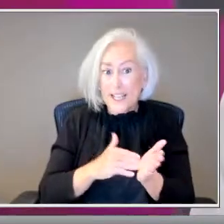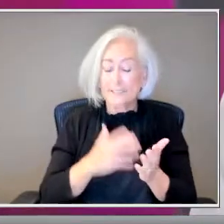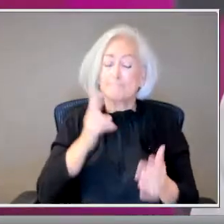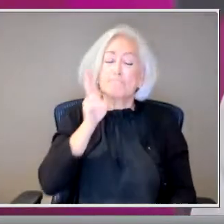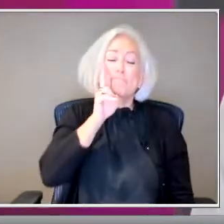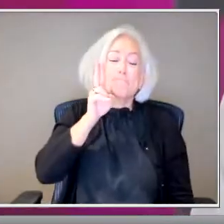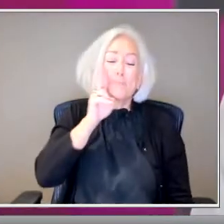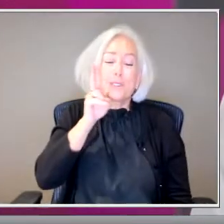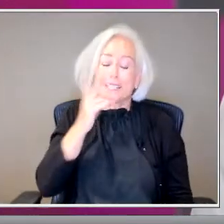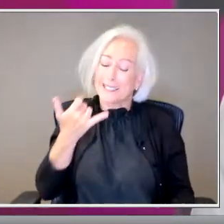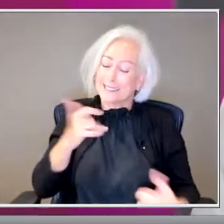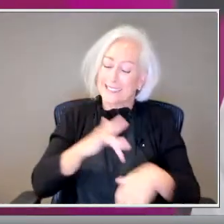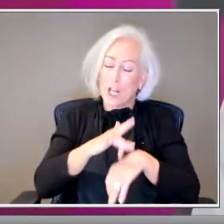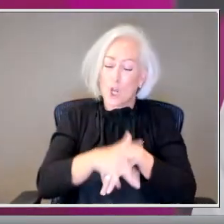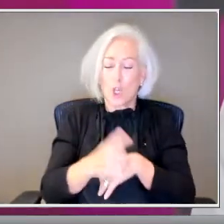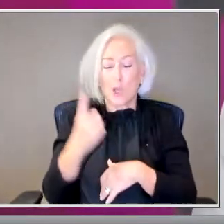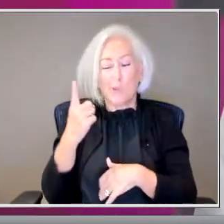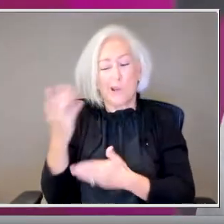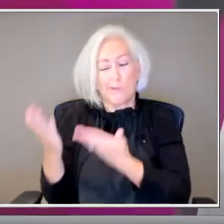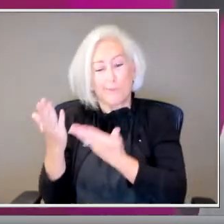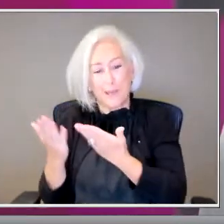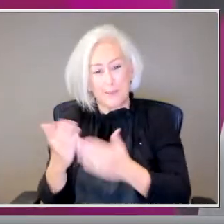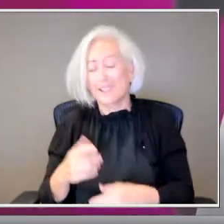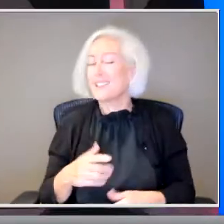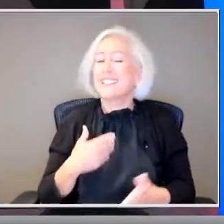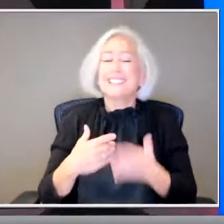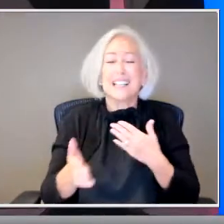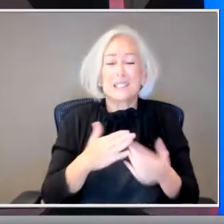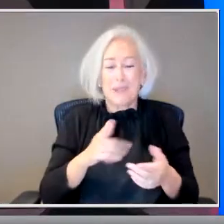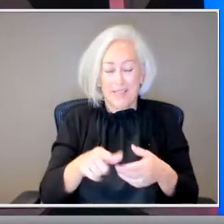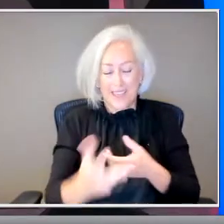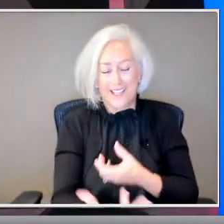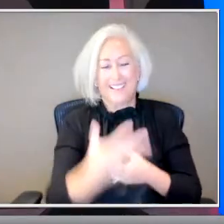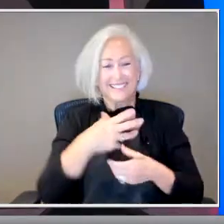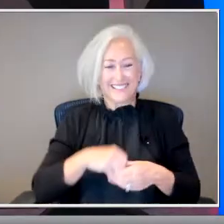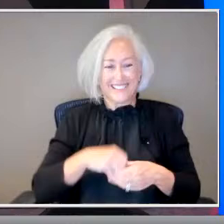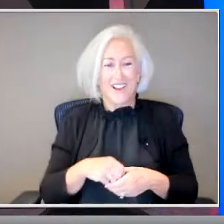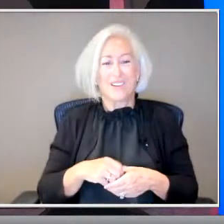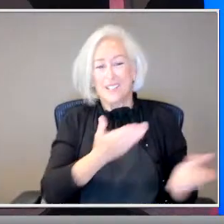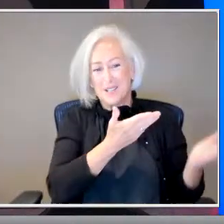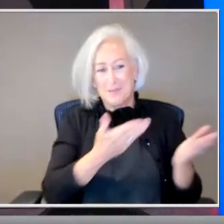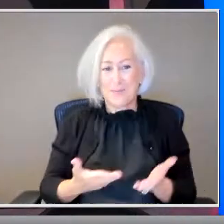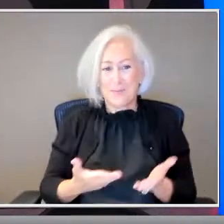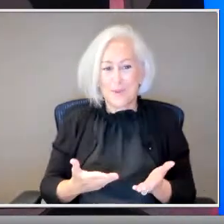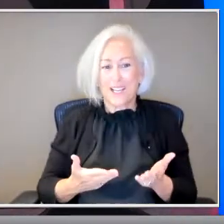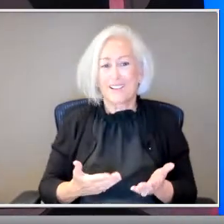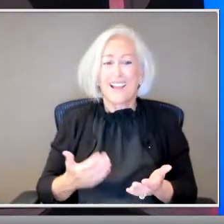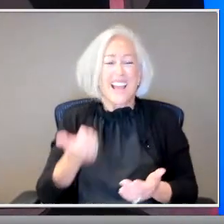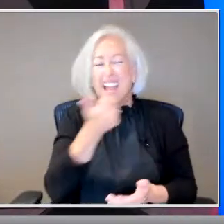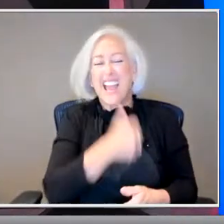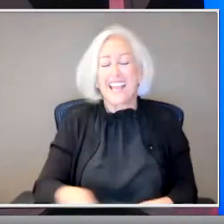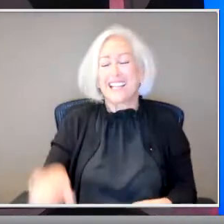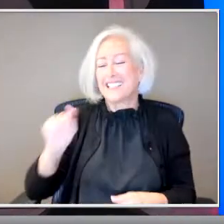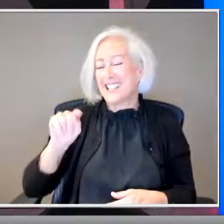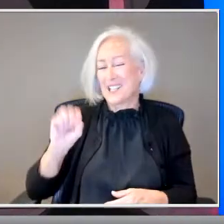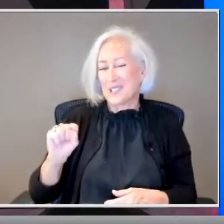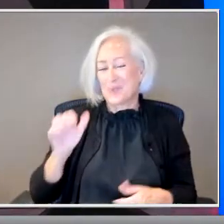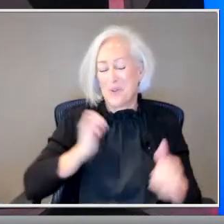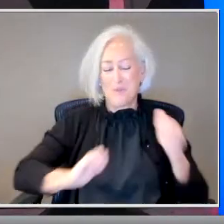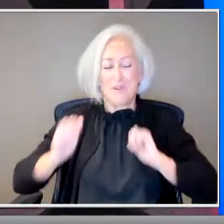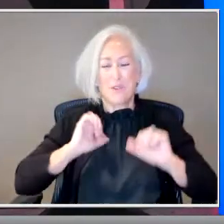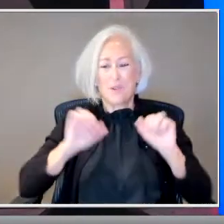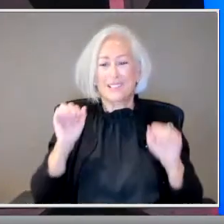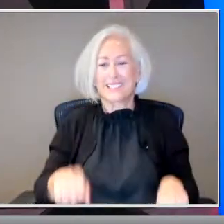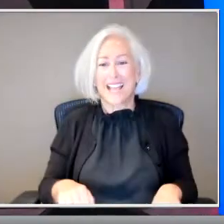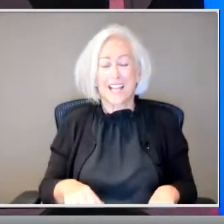We'll figure out a way to work them into the show either way. Yes. You need to bring them with you they're into happy the to studio. do Taylor Swift performances. Perfect. Yeah. You said the magic words. Yes.